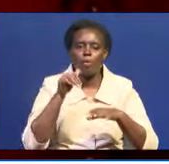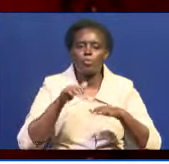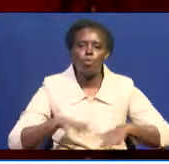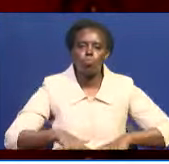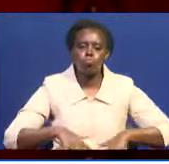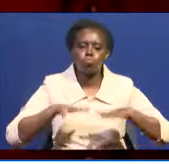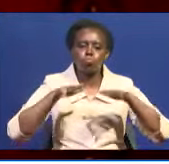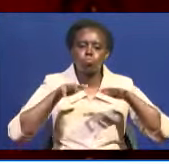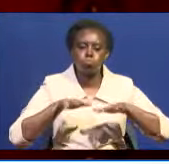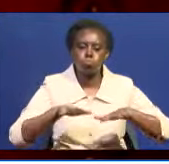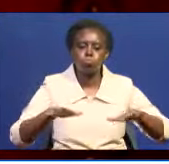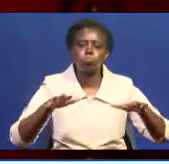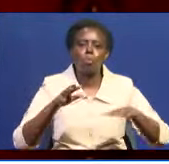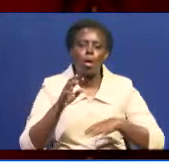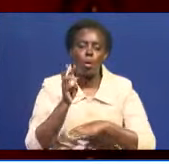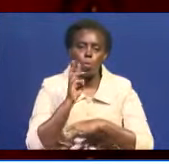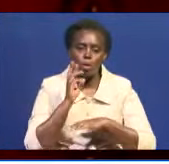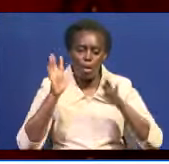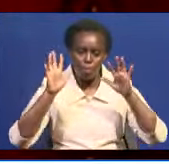floods